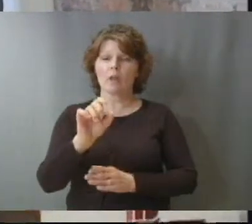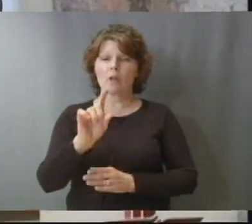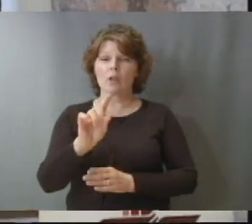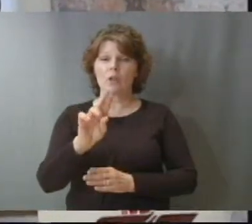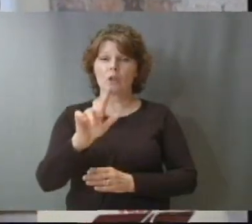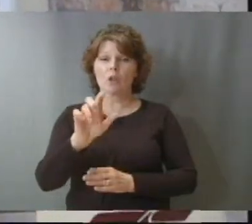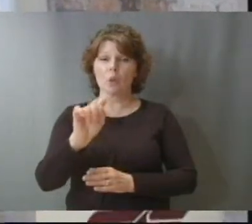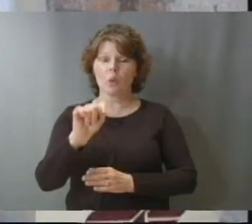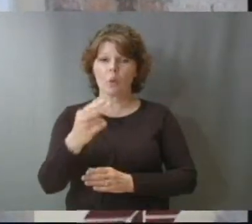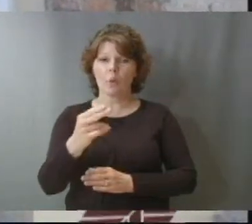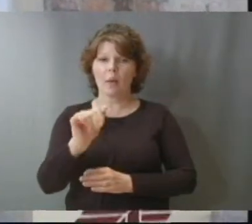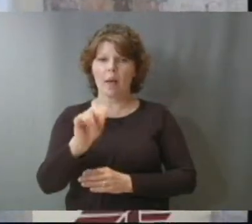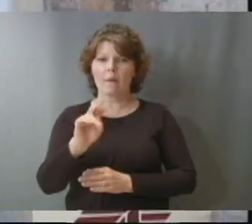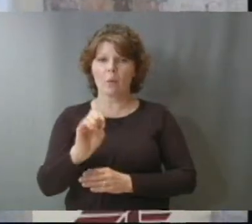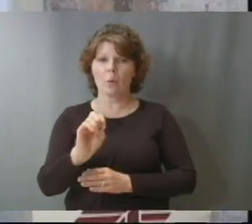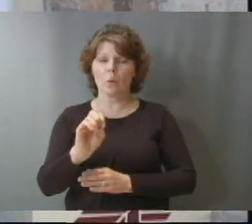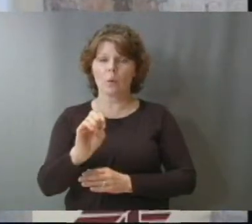Dakota,